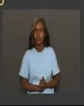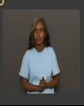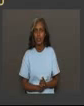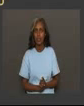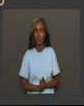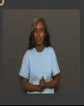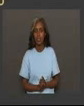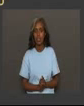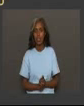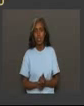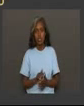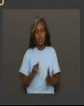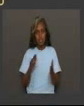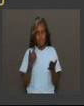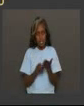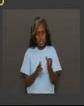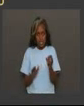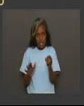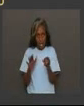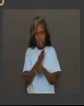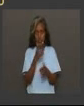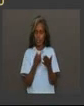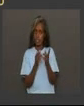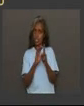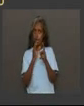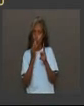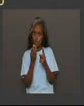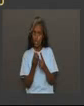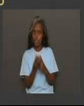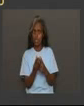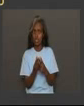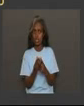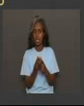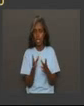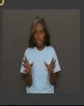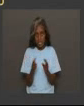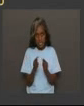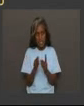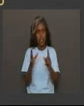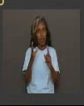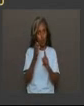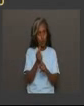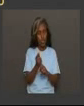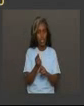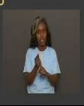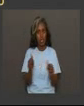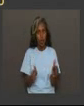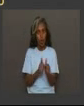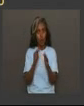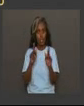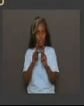The loci that satisfy this condition are the set containing ordered